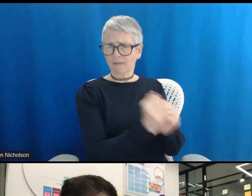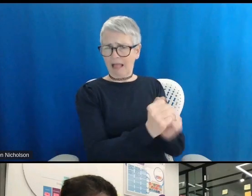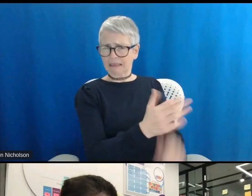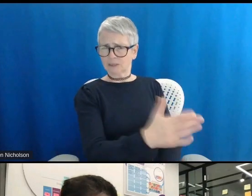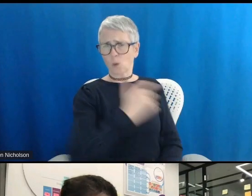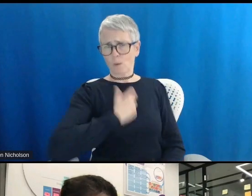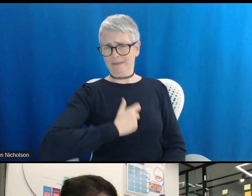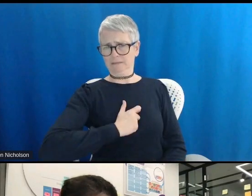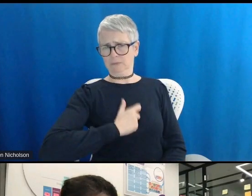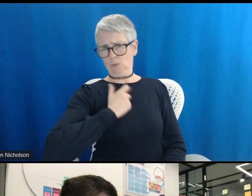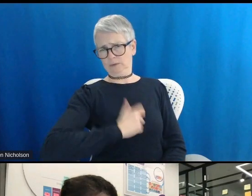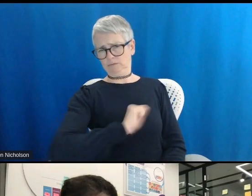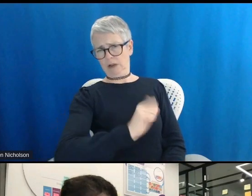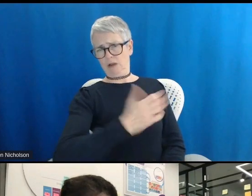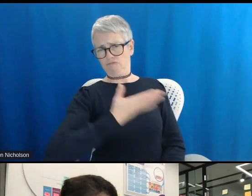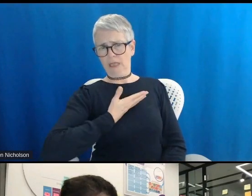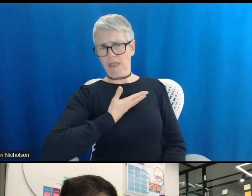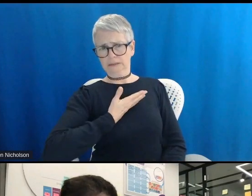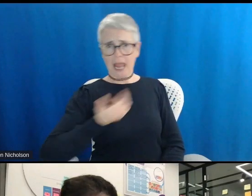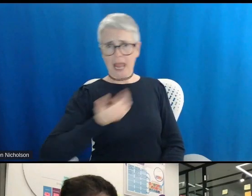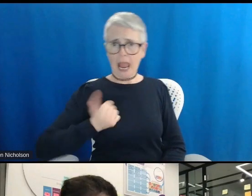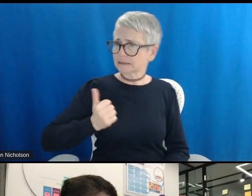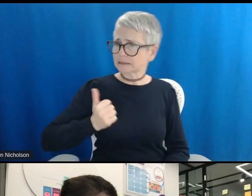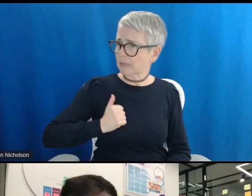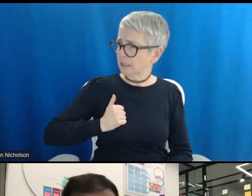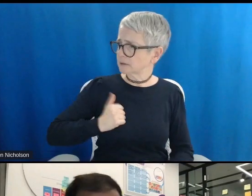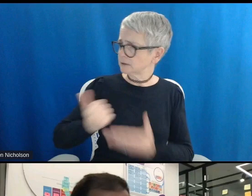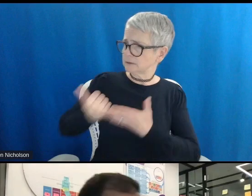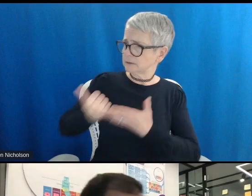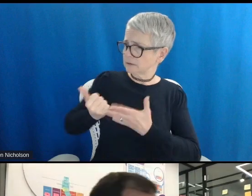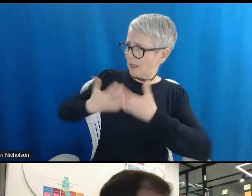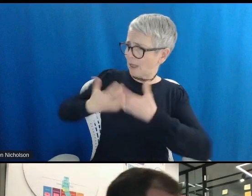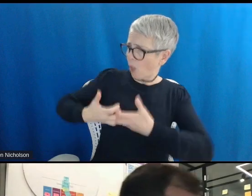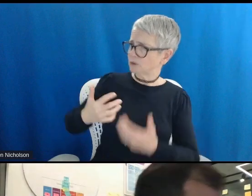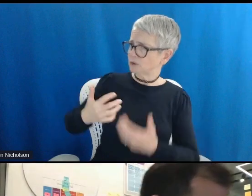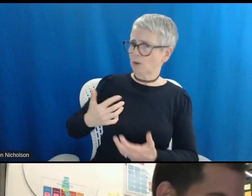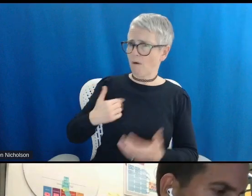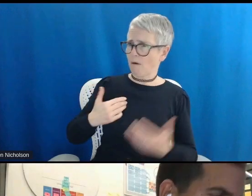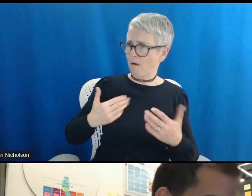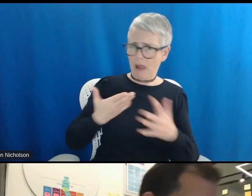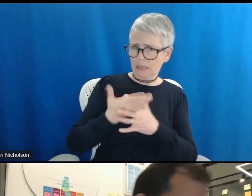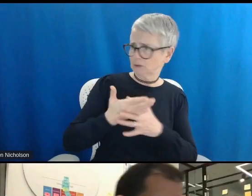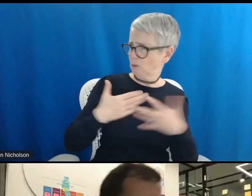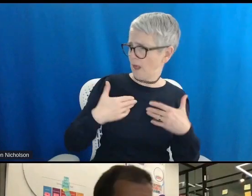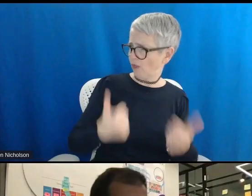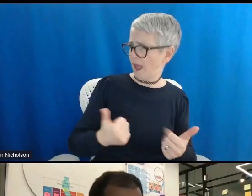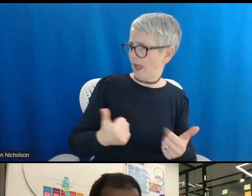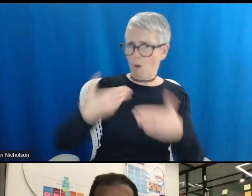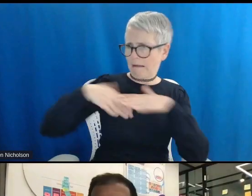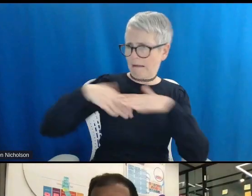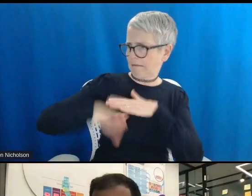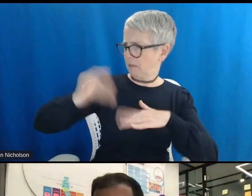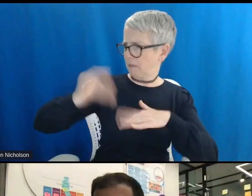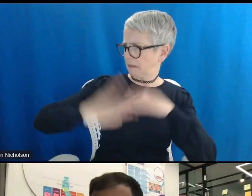to expect things like assistive technology or access to healthcare or equal access to a building or a piece of